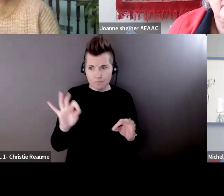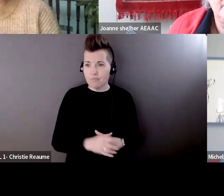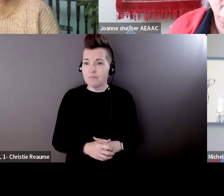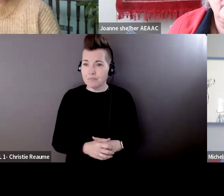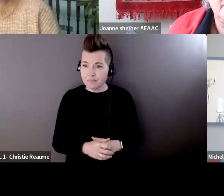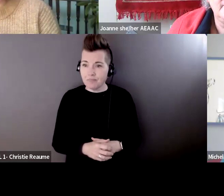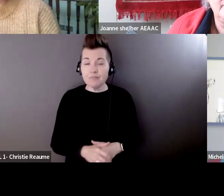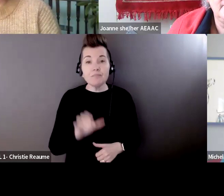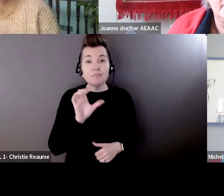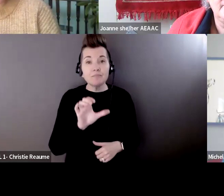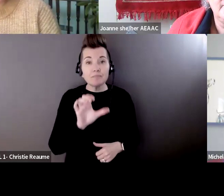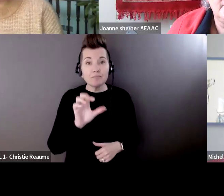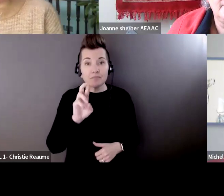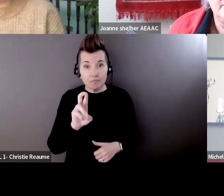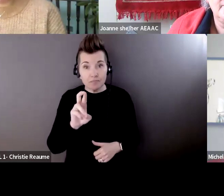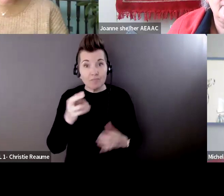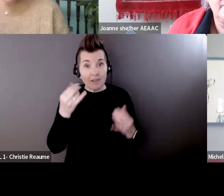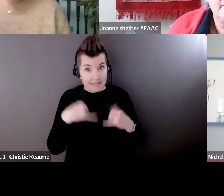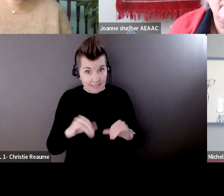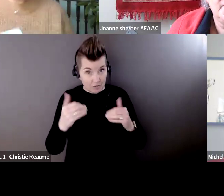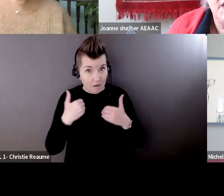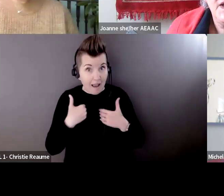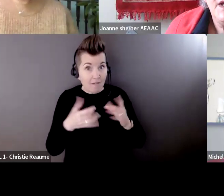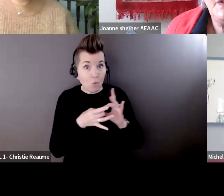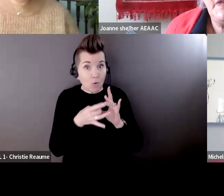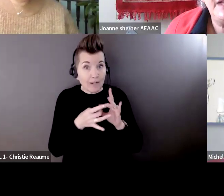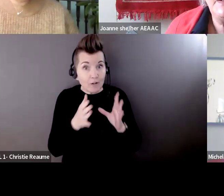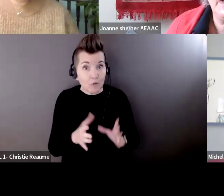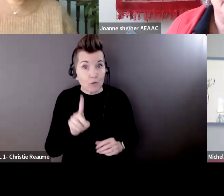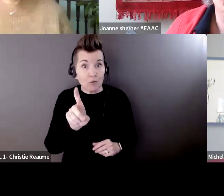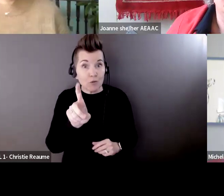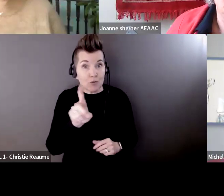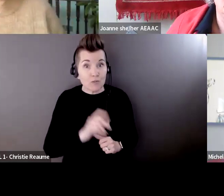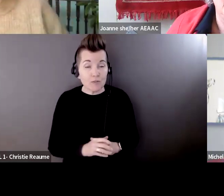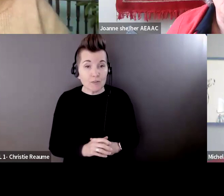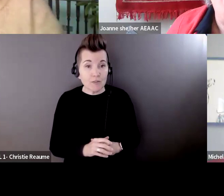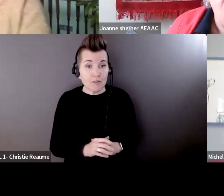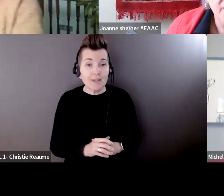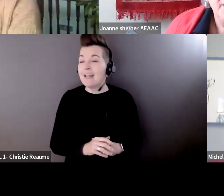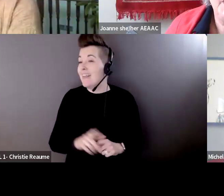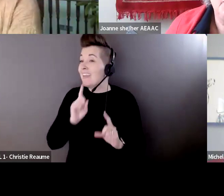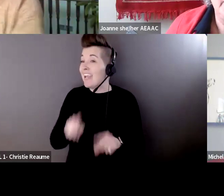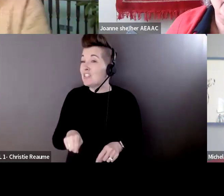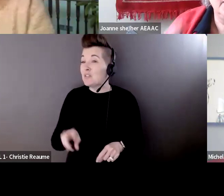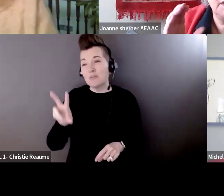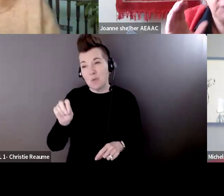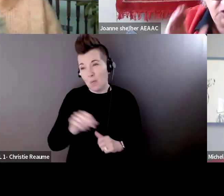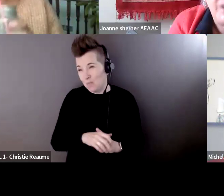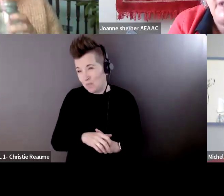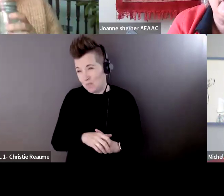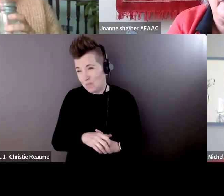the CCRs still have coordinators? So the answer is no. So